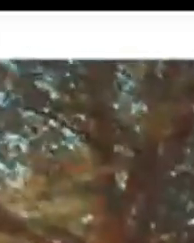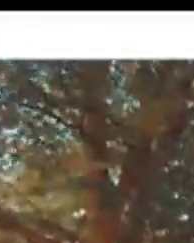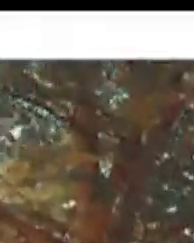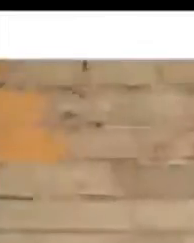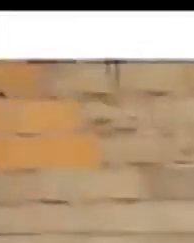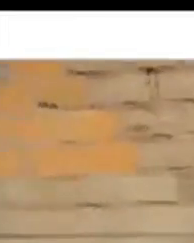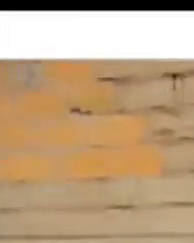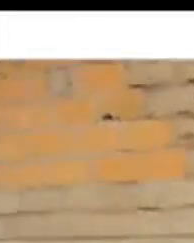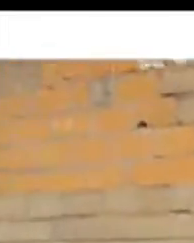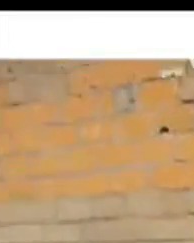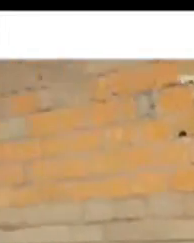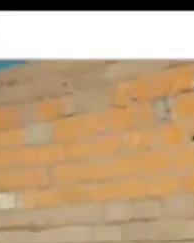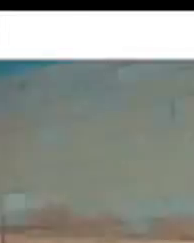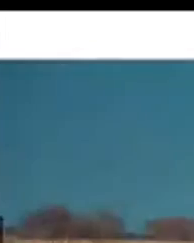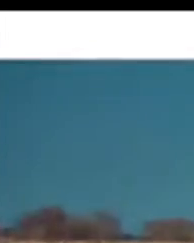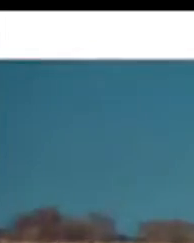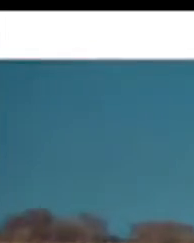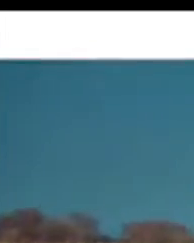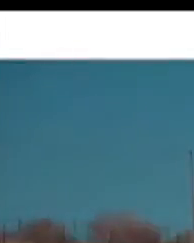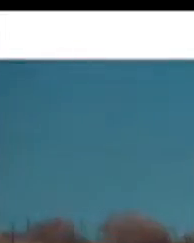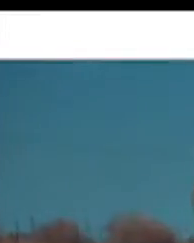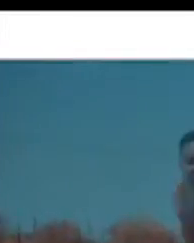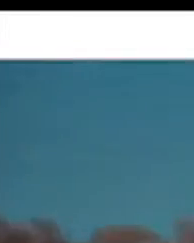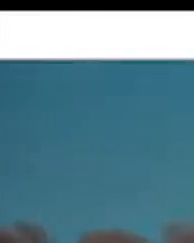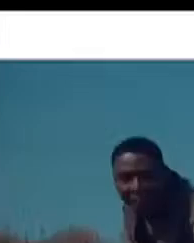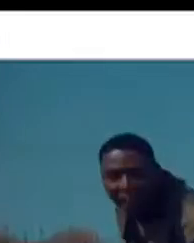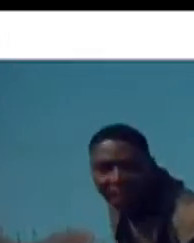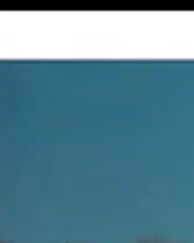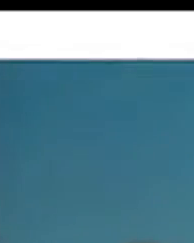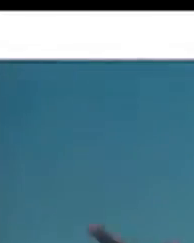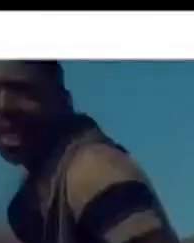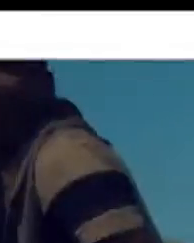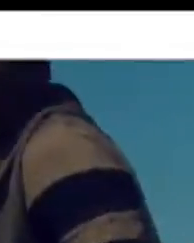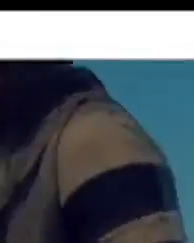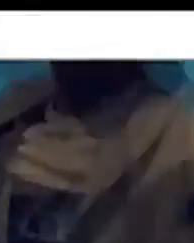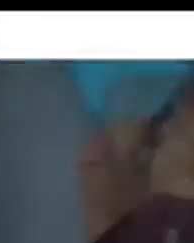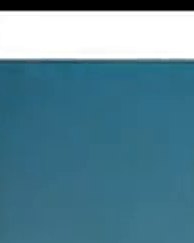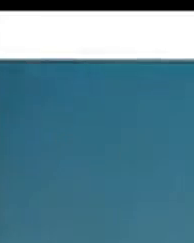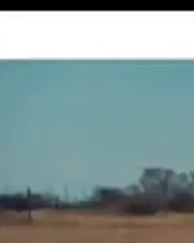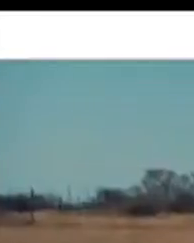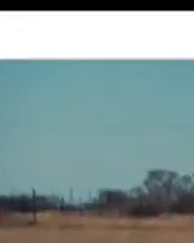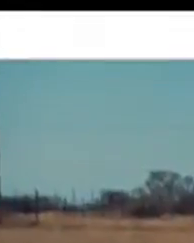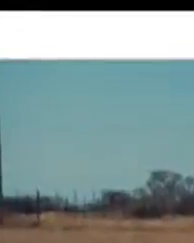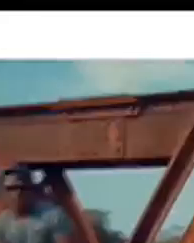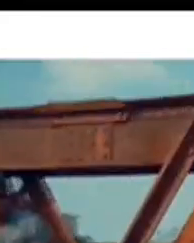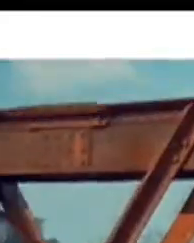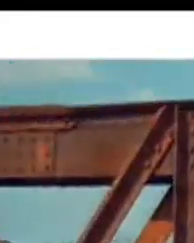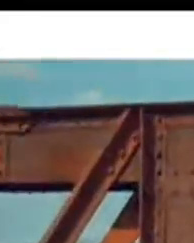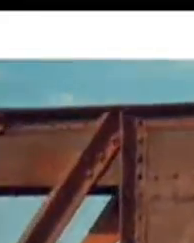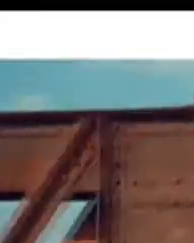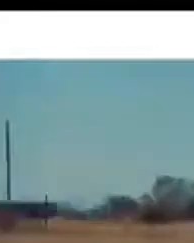Bunny nigga gotta win the race. So everybody's on the paper chase.